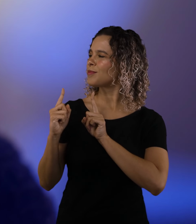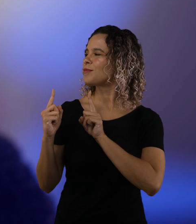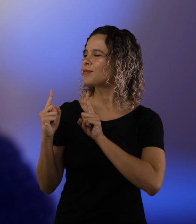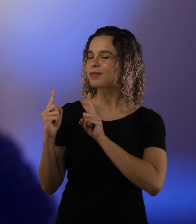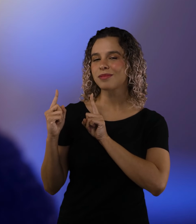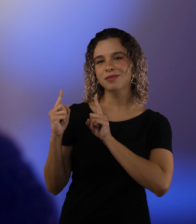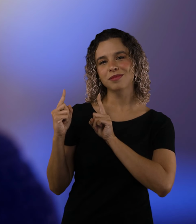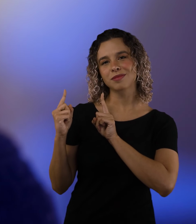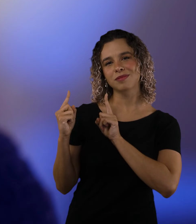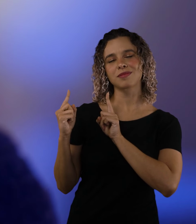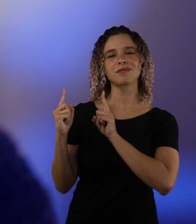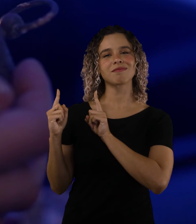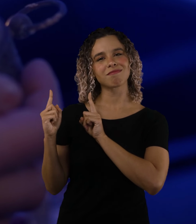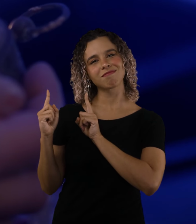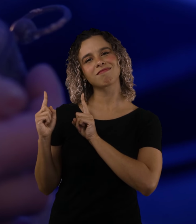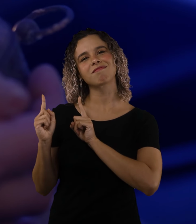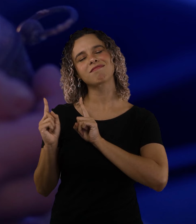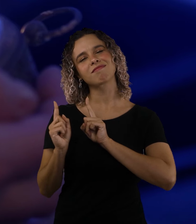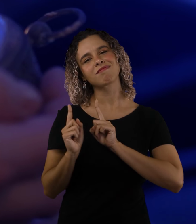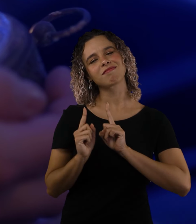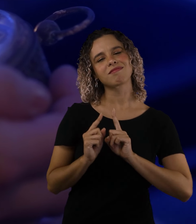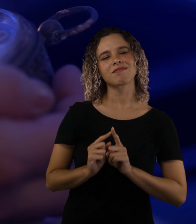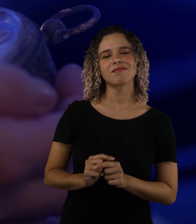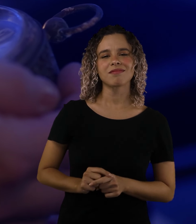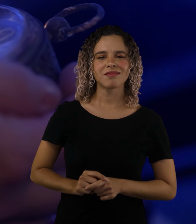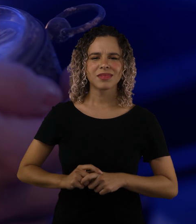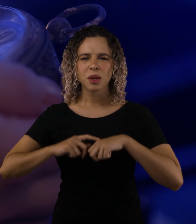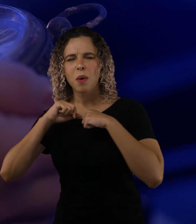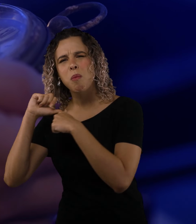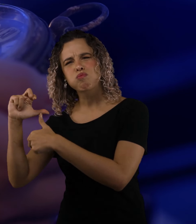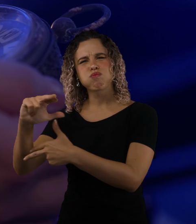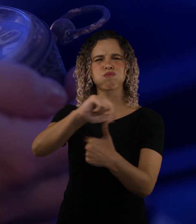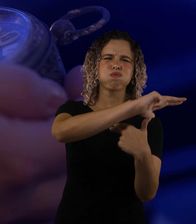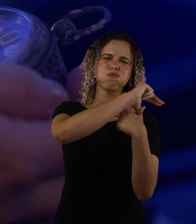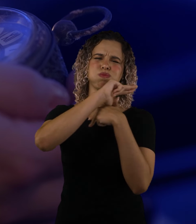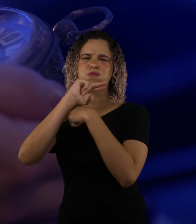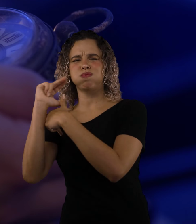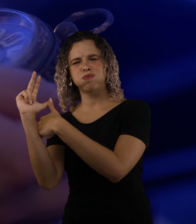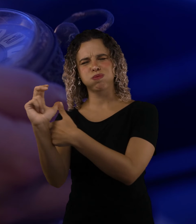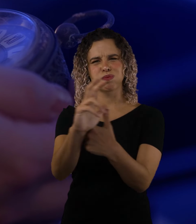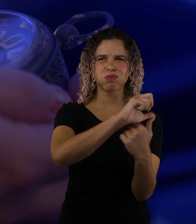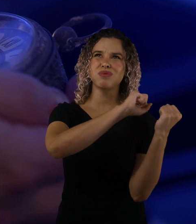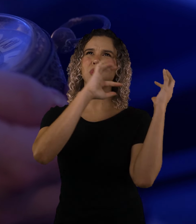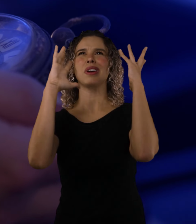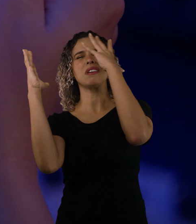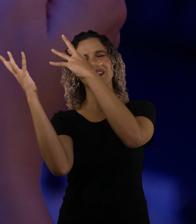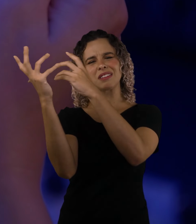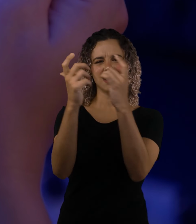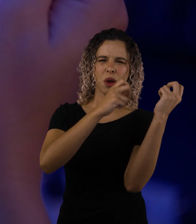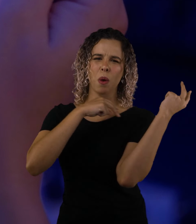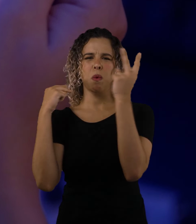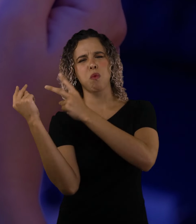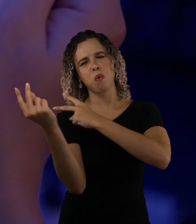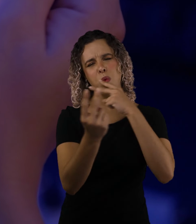Fico emocionada, pensativa. When hurricanes and cyclones